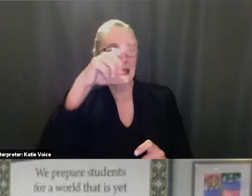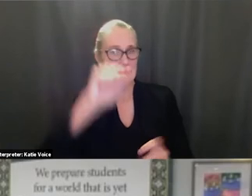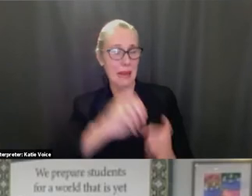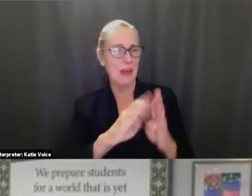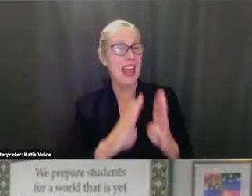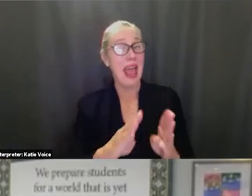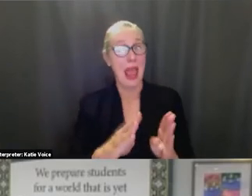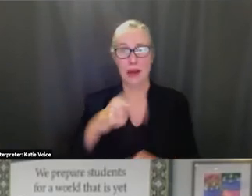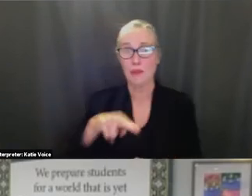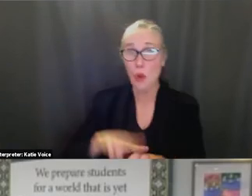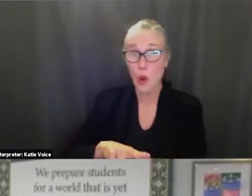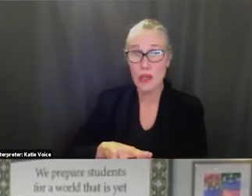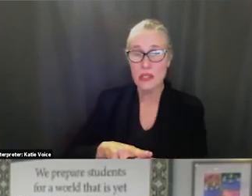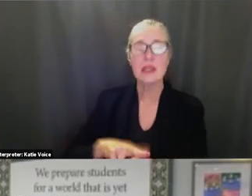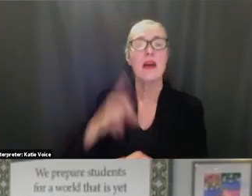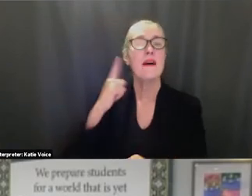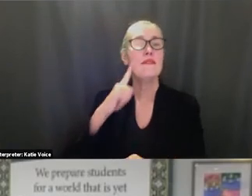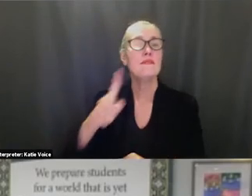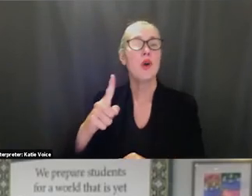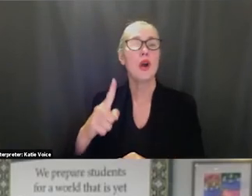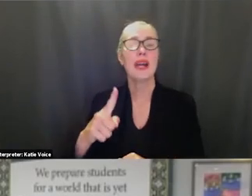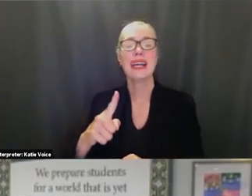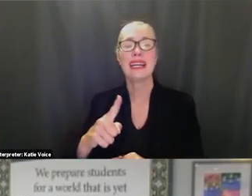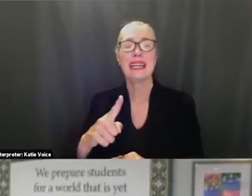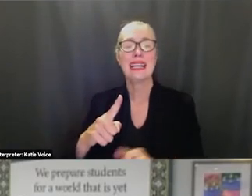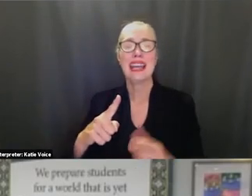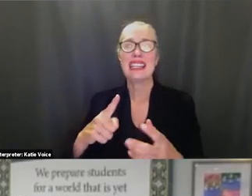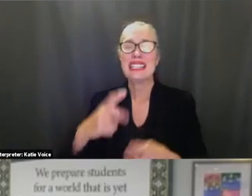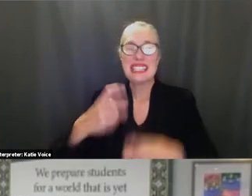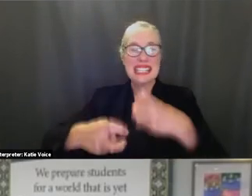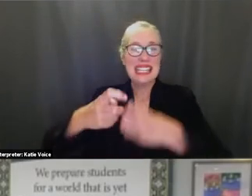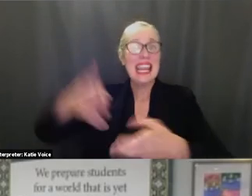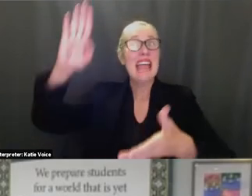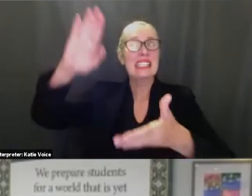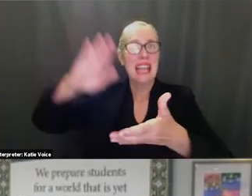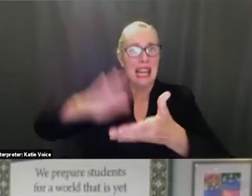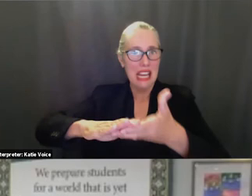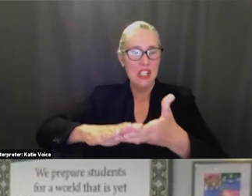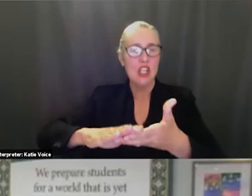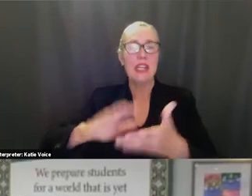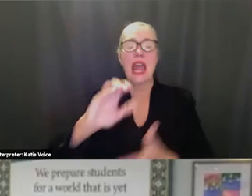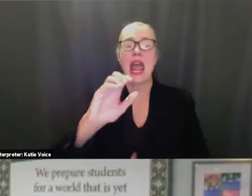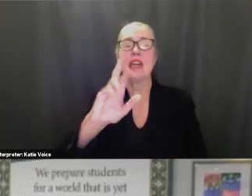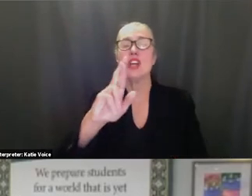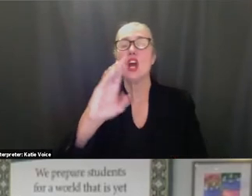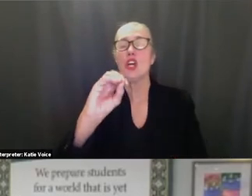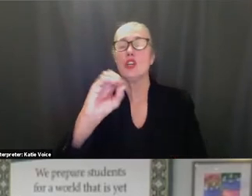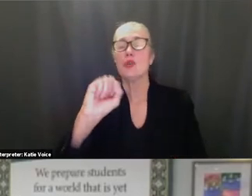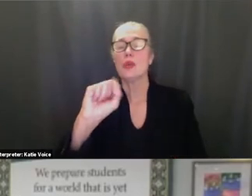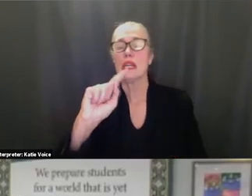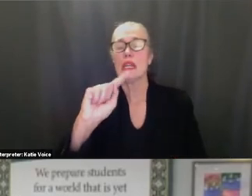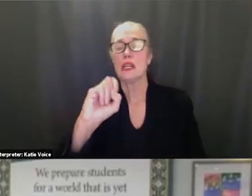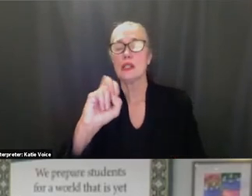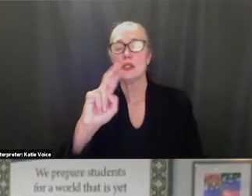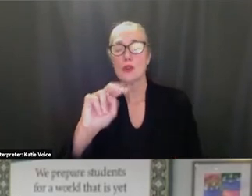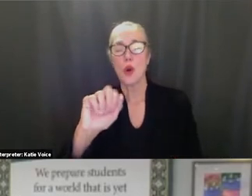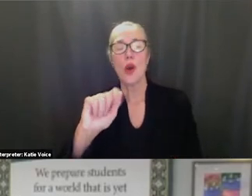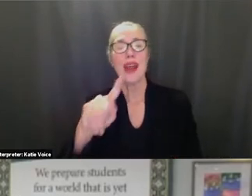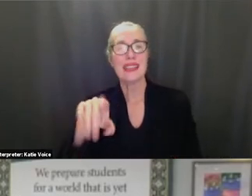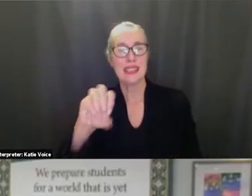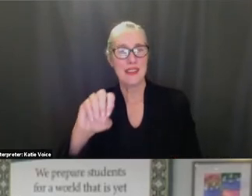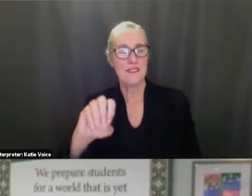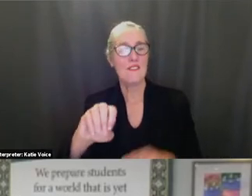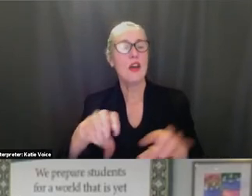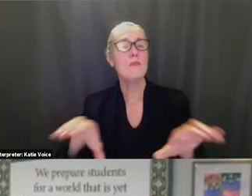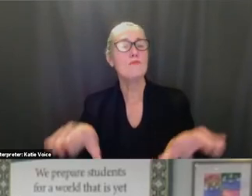trained in de-escalation and restorative practices the league of women voters supports the work of the youth coalition